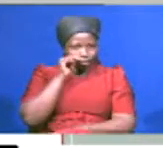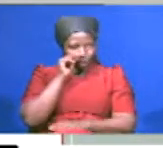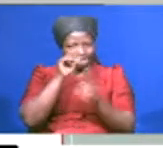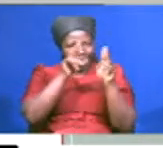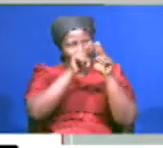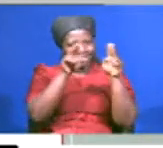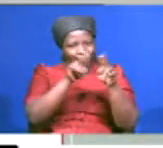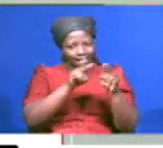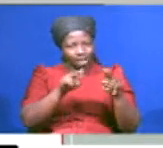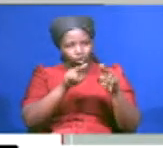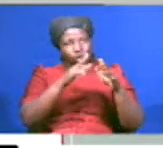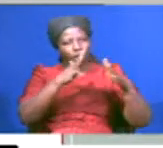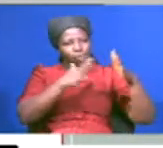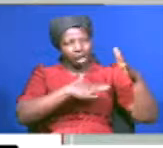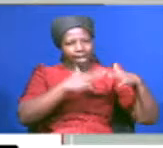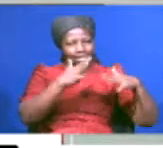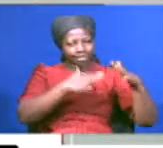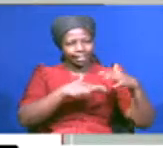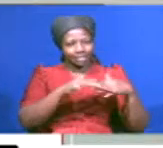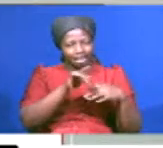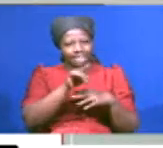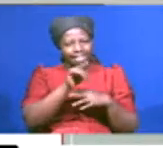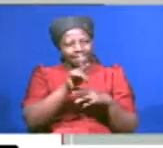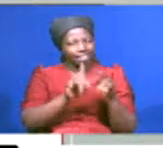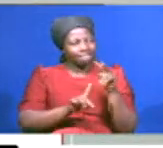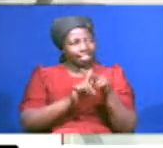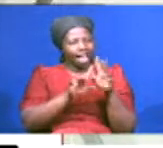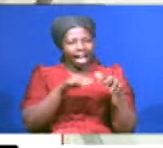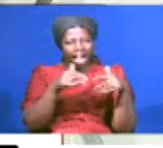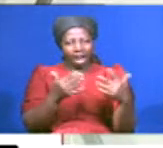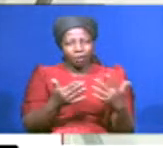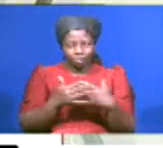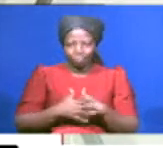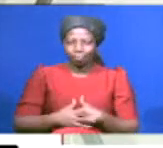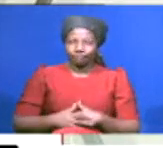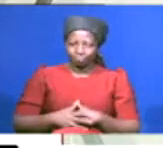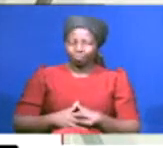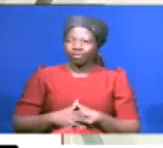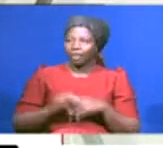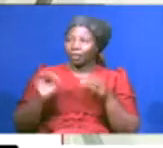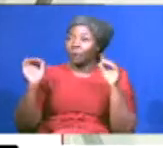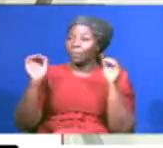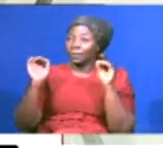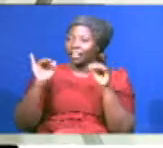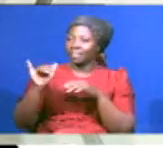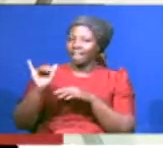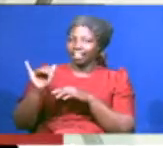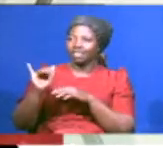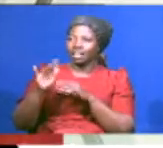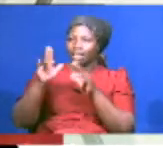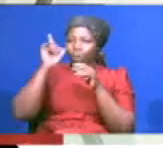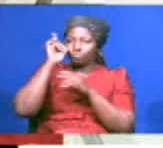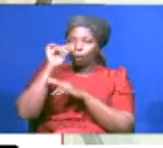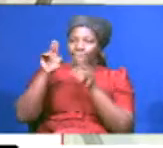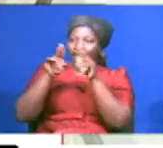Band. How did that come about? Oh, that band, Mombasa International, it's our